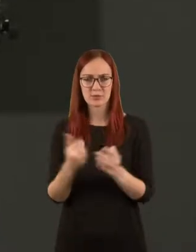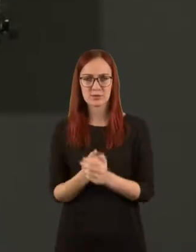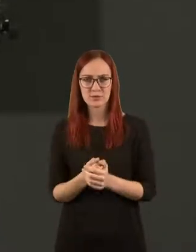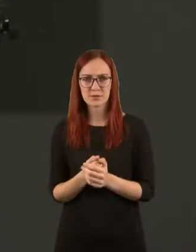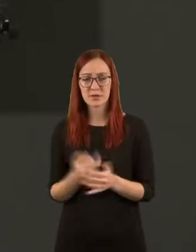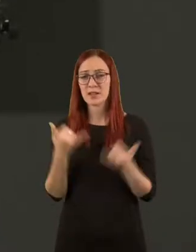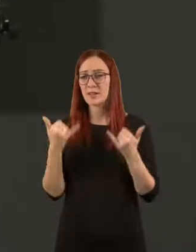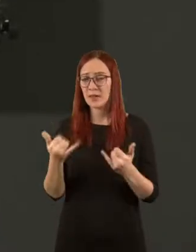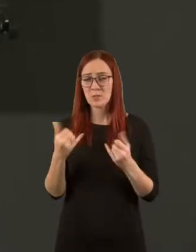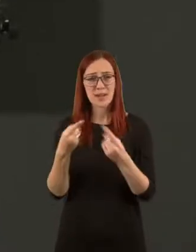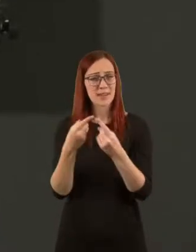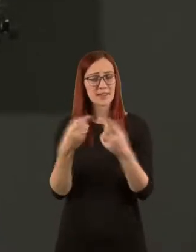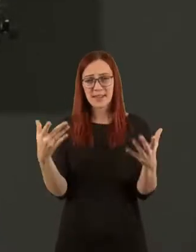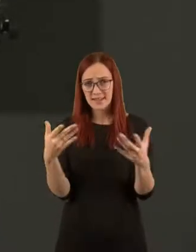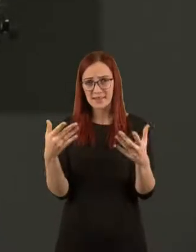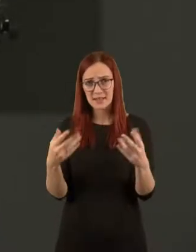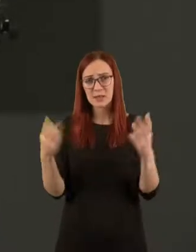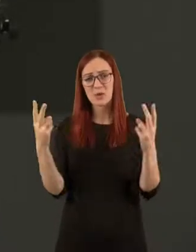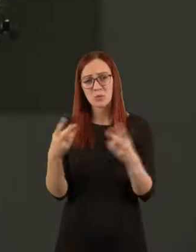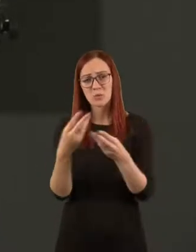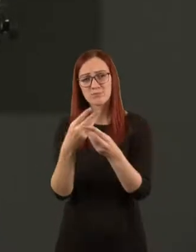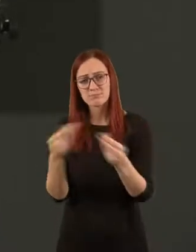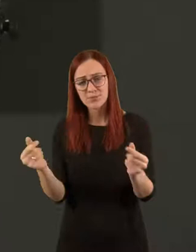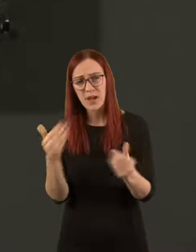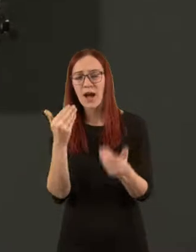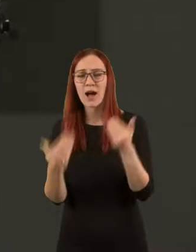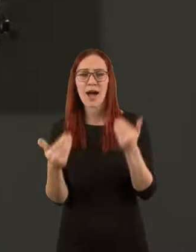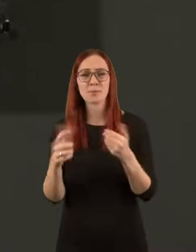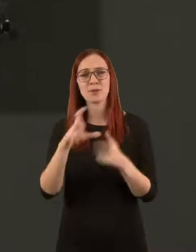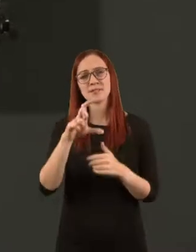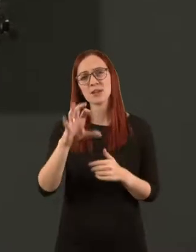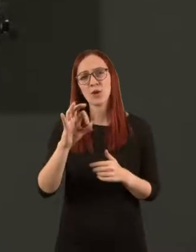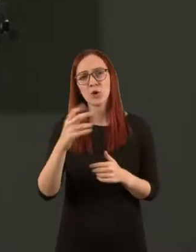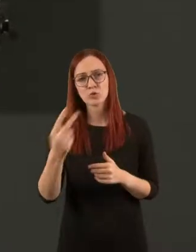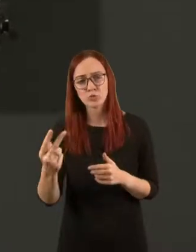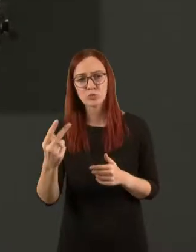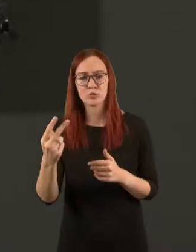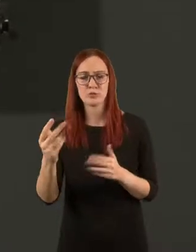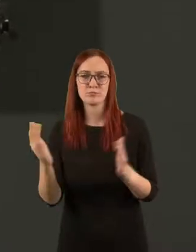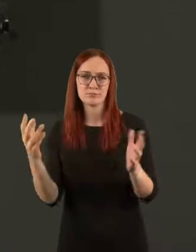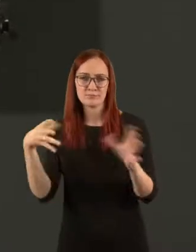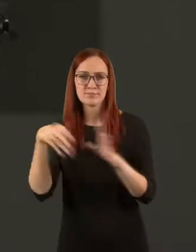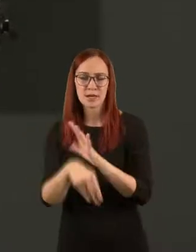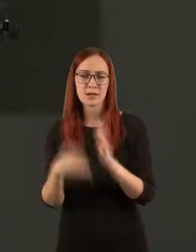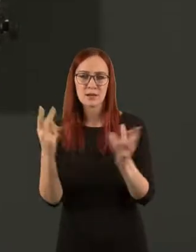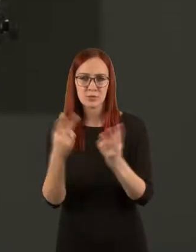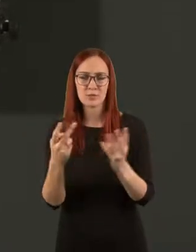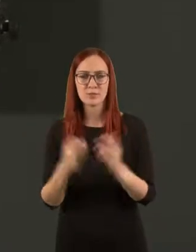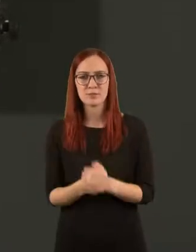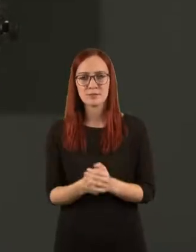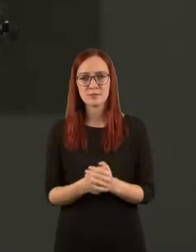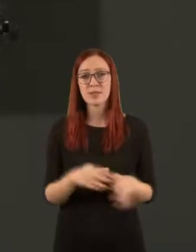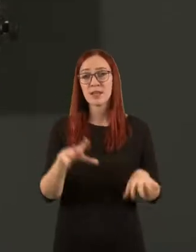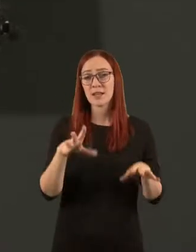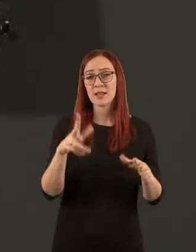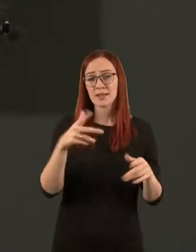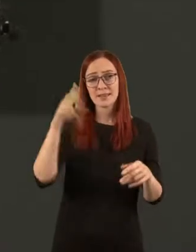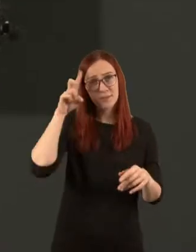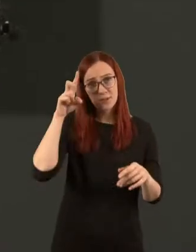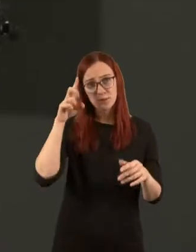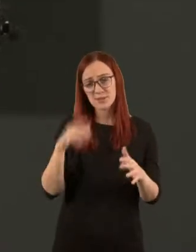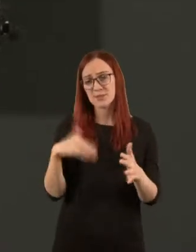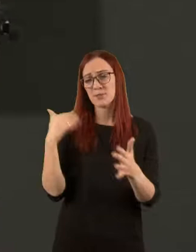in cents or euros. We need to realize that the current system is not suitable. We need to